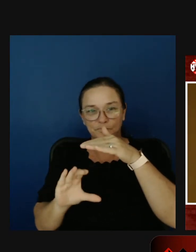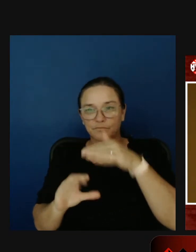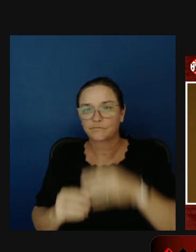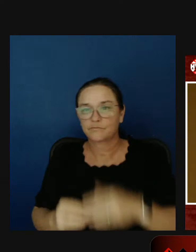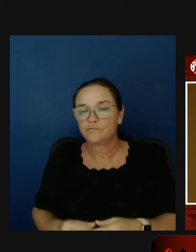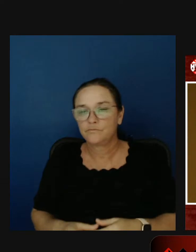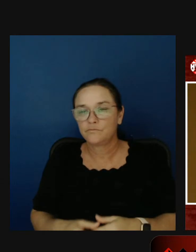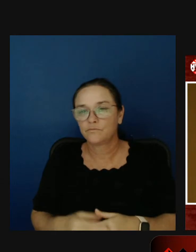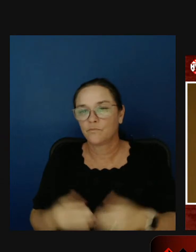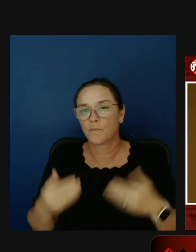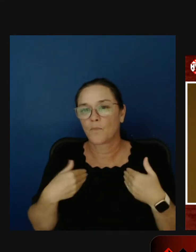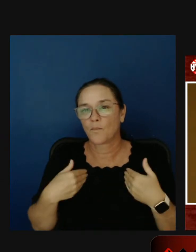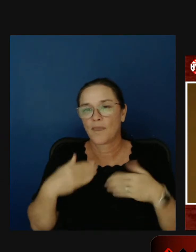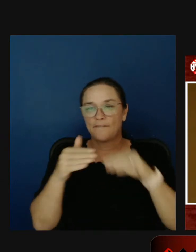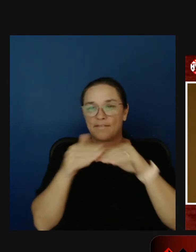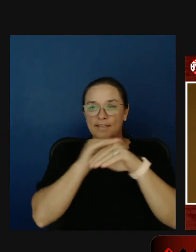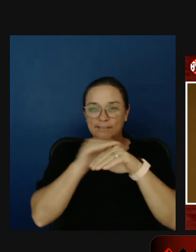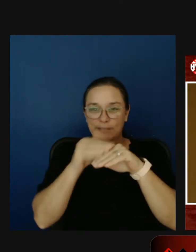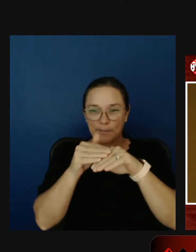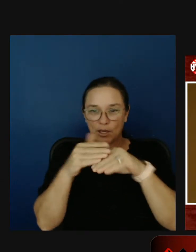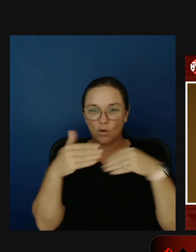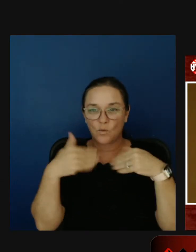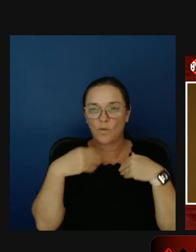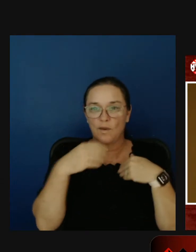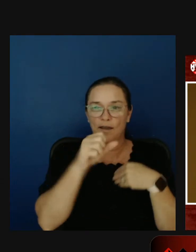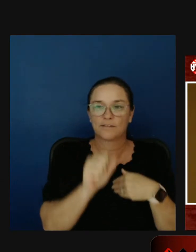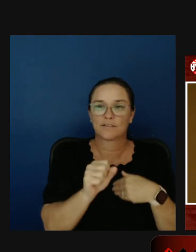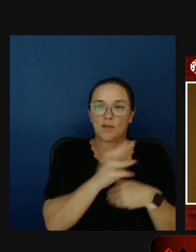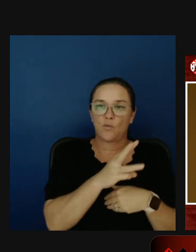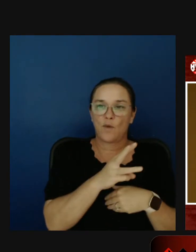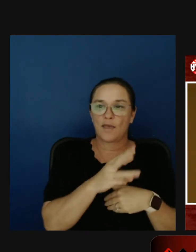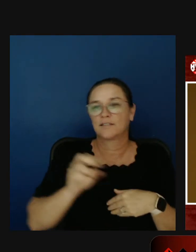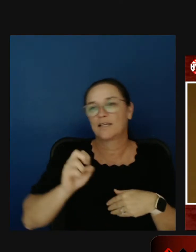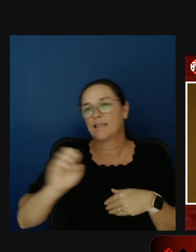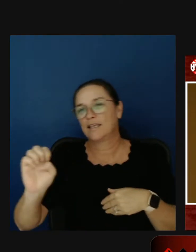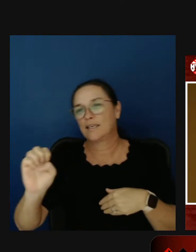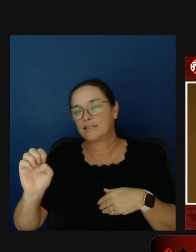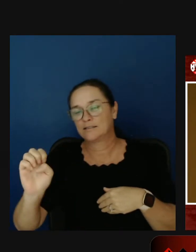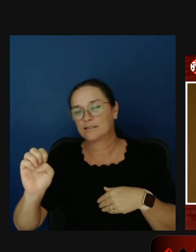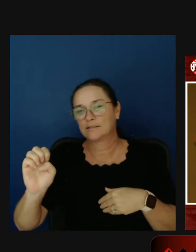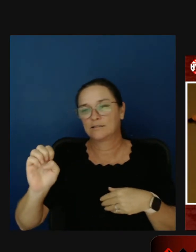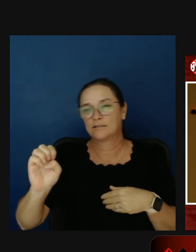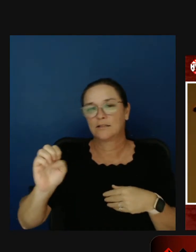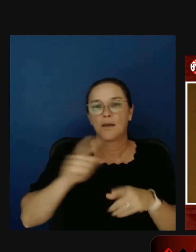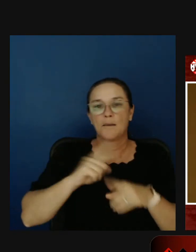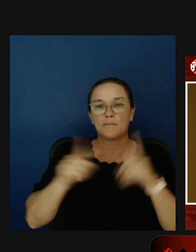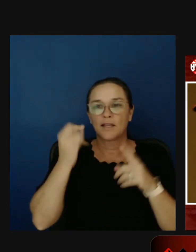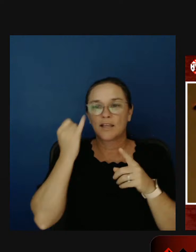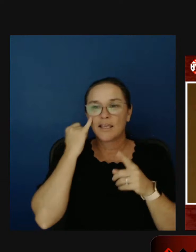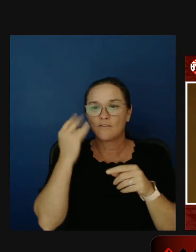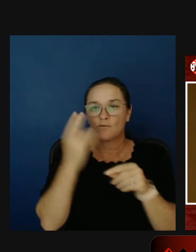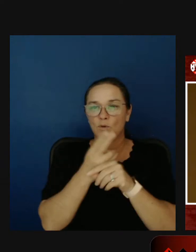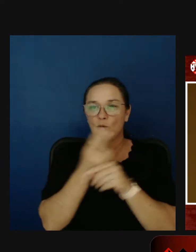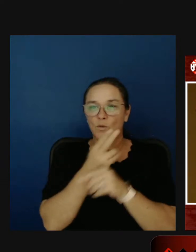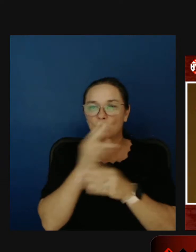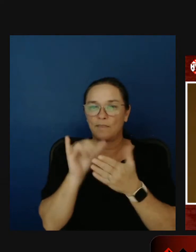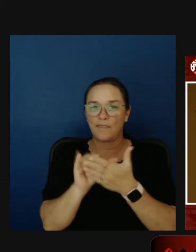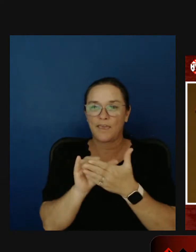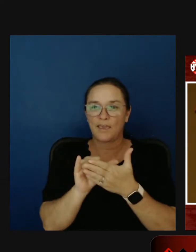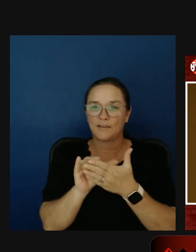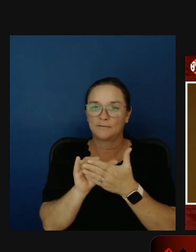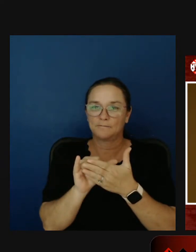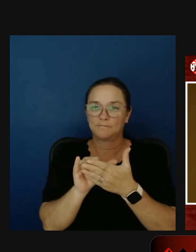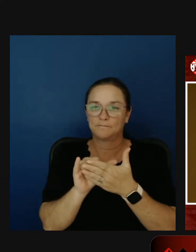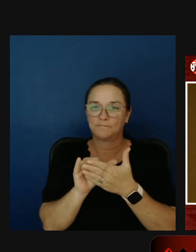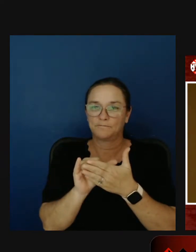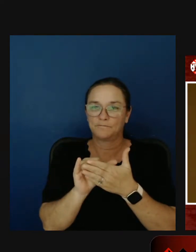So we've got our summit, we've got our southwest rift zone, we've got our east rift zone. But if we take this, I